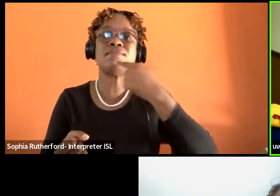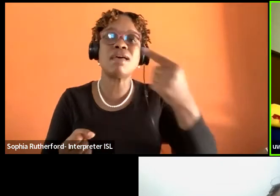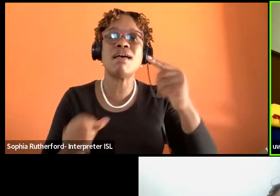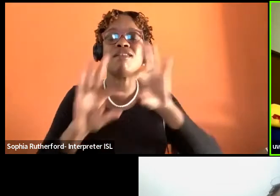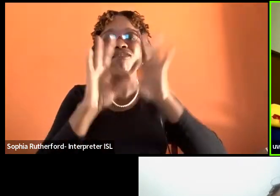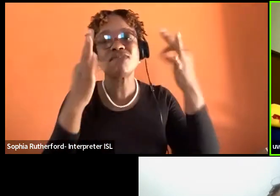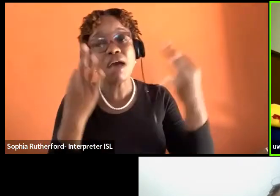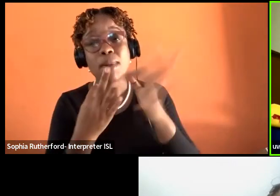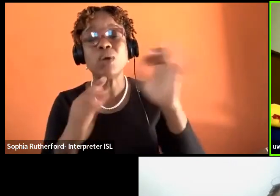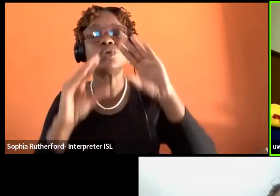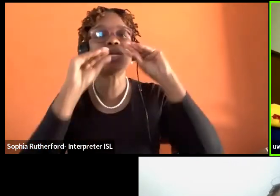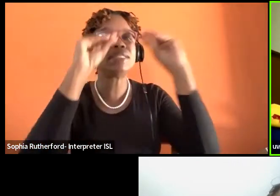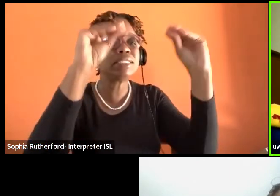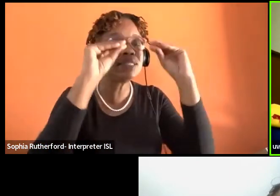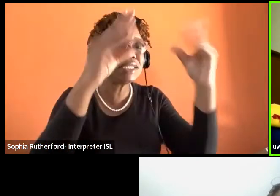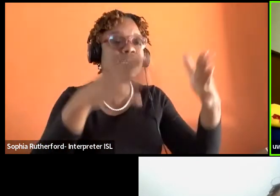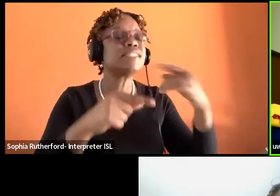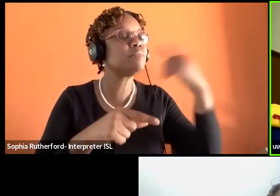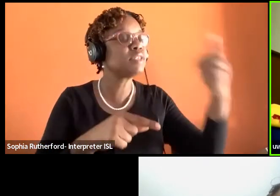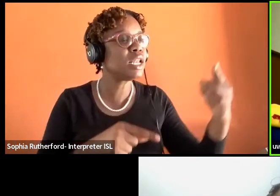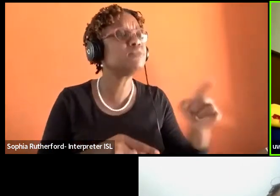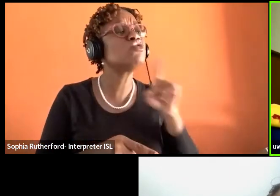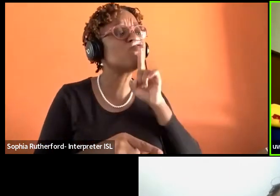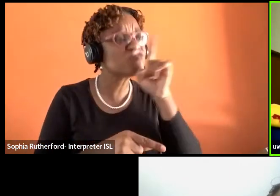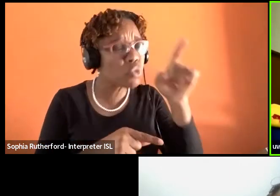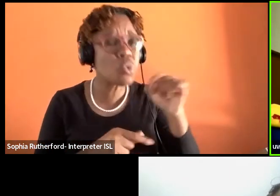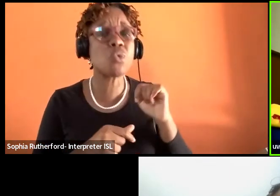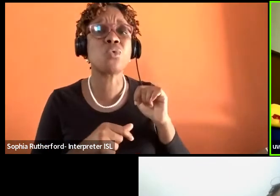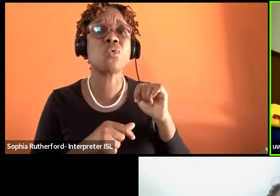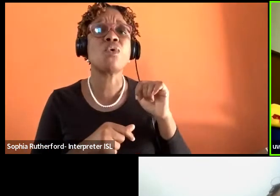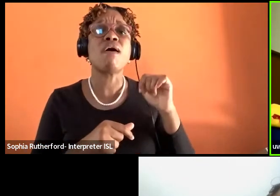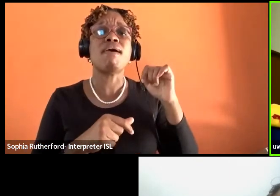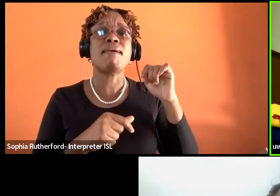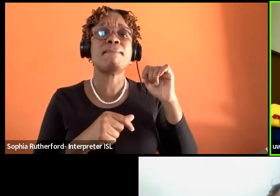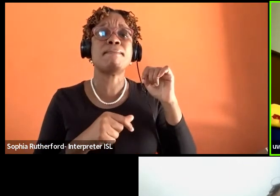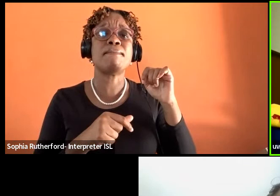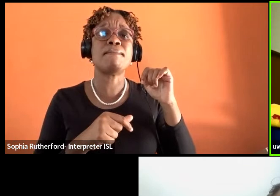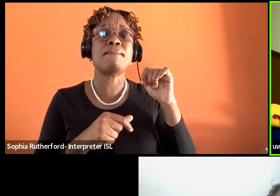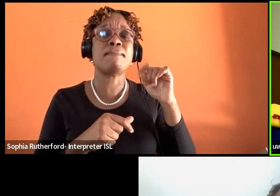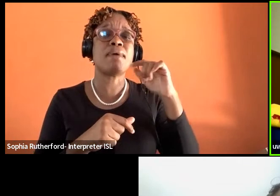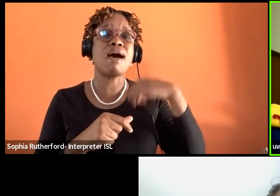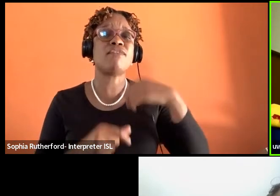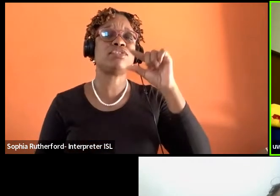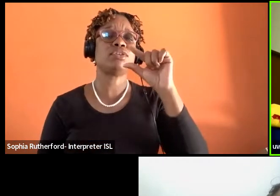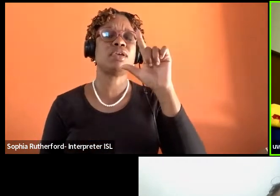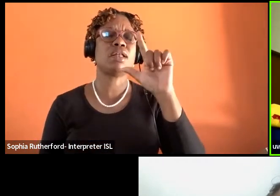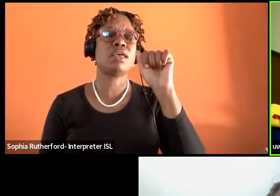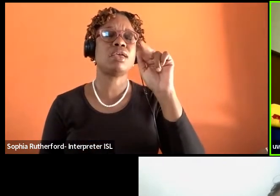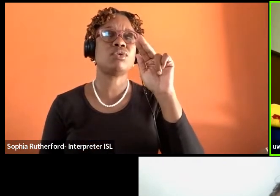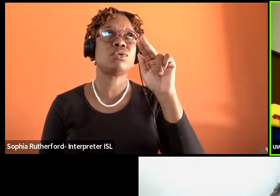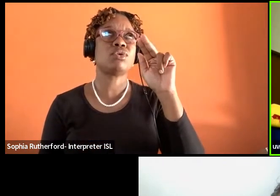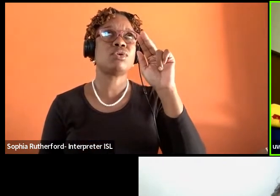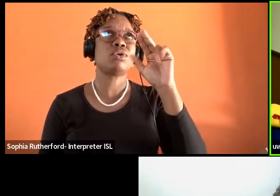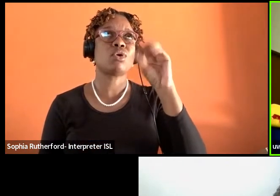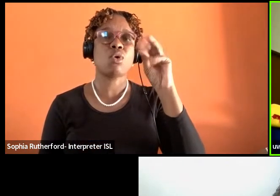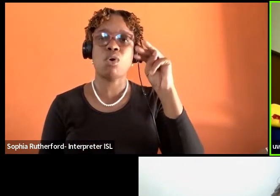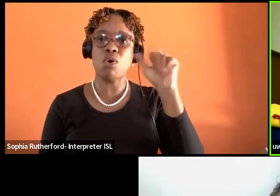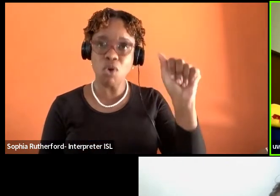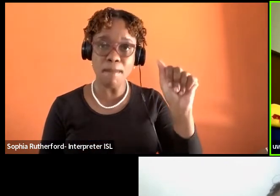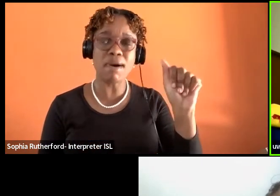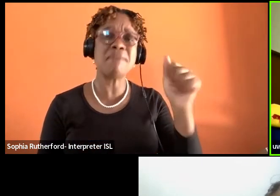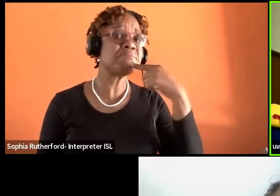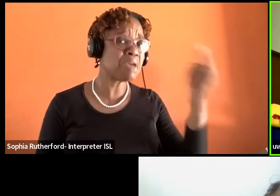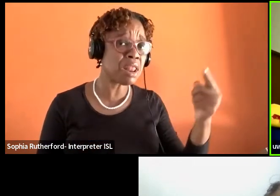school that this is a profound problem and we are not able to cure it, but he can still